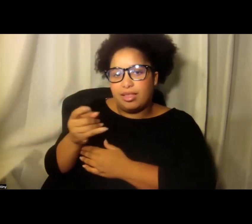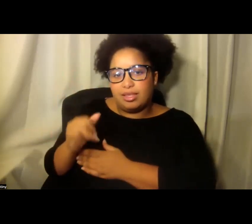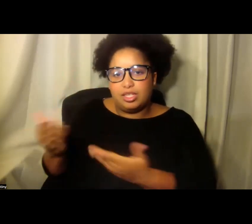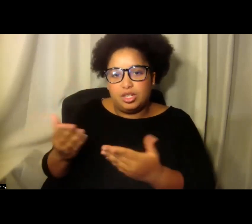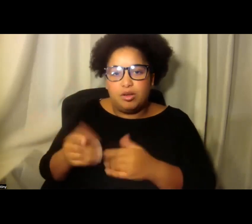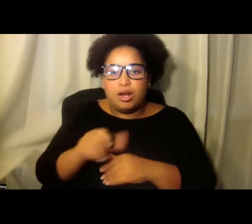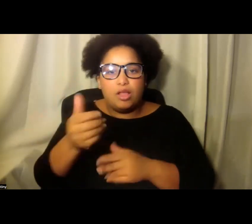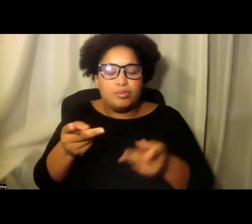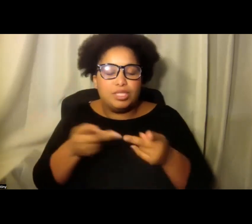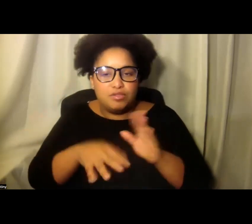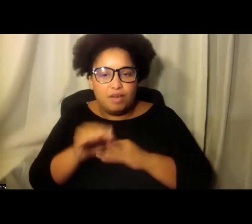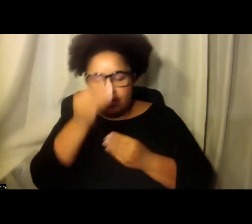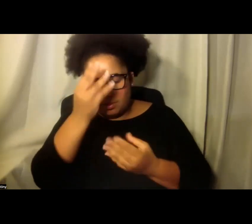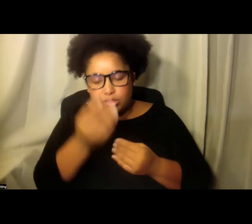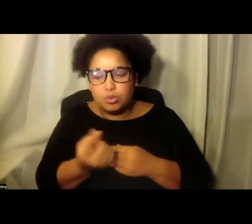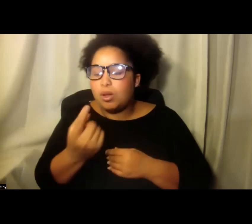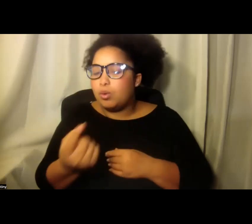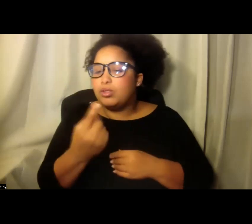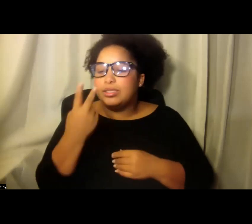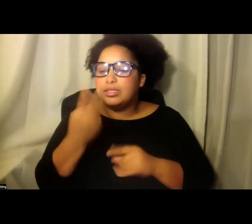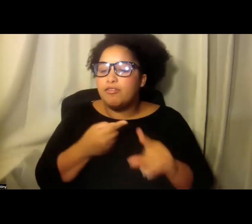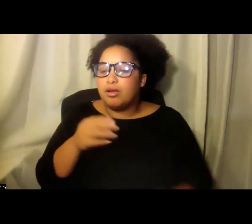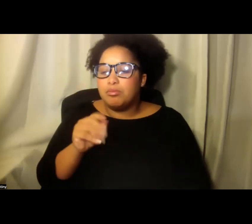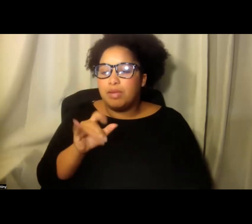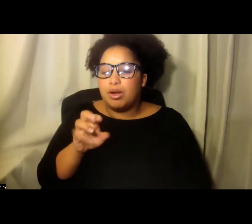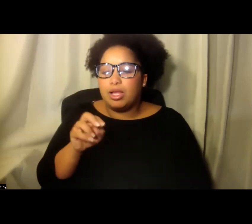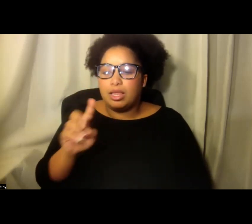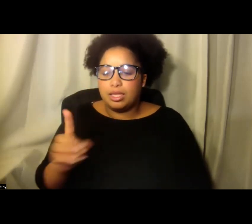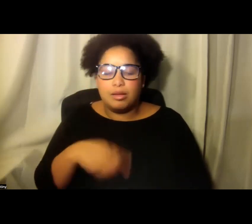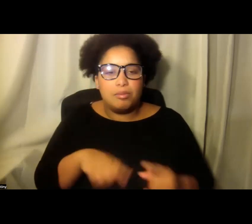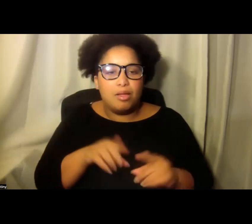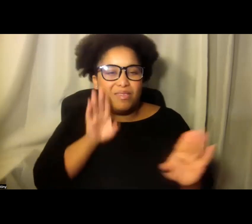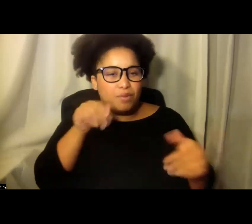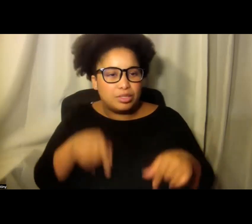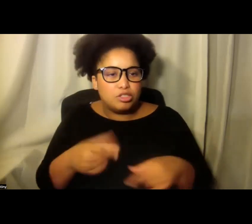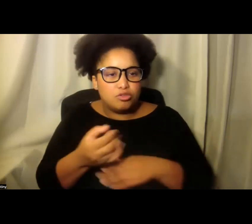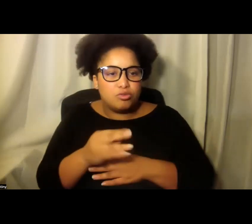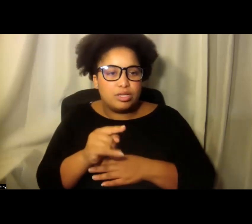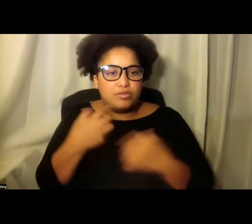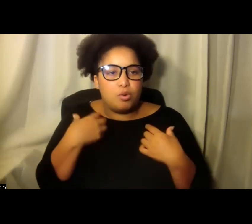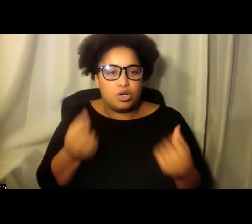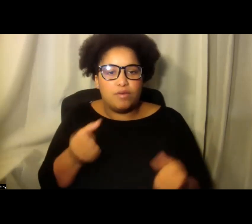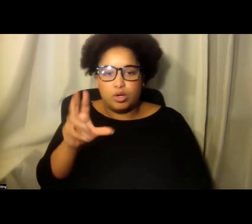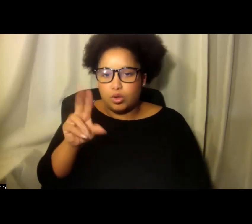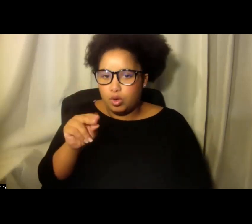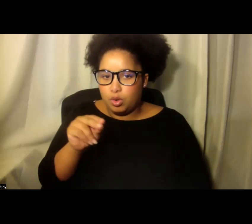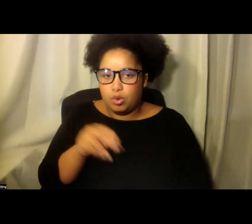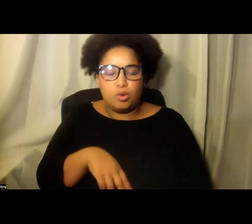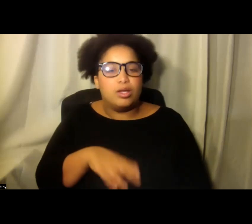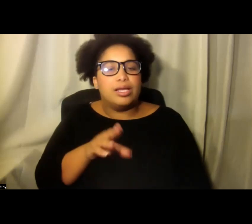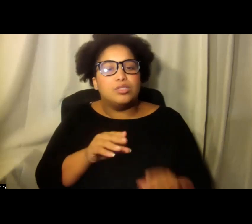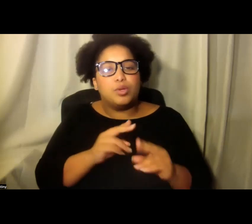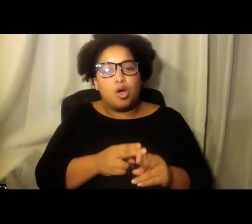else you can find information. There's one question here from Marilyn about the focus of these grants. Is it recovery? No, it's actually